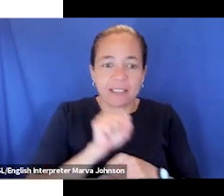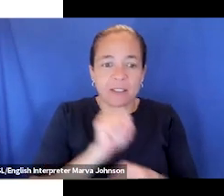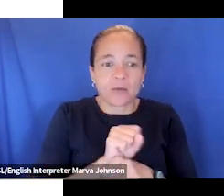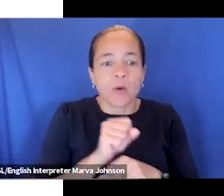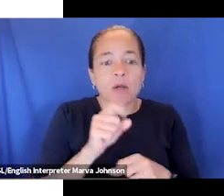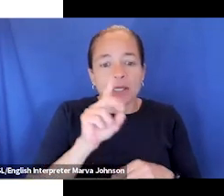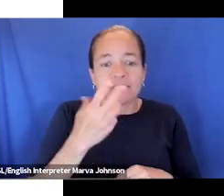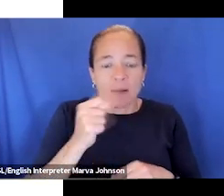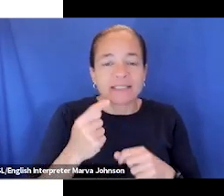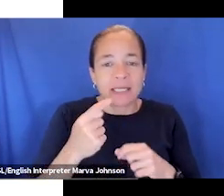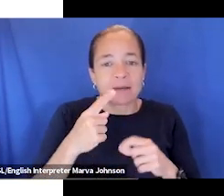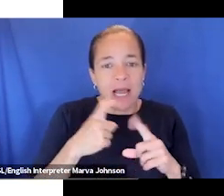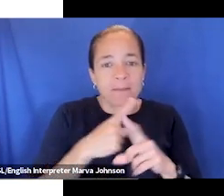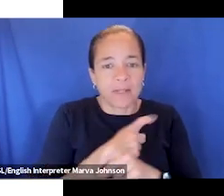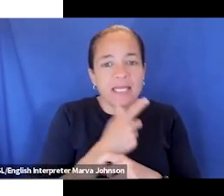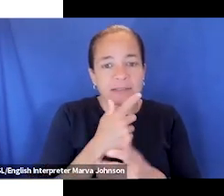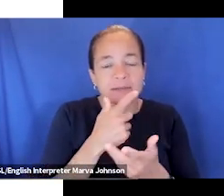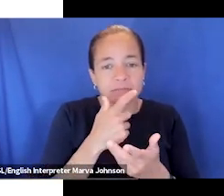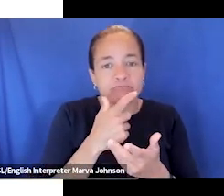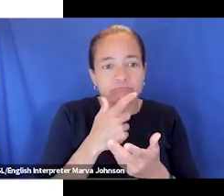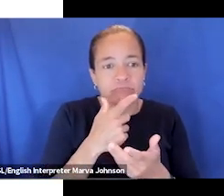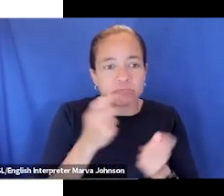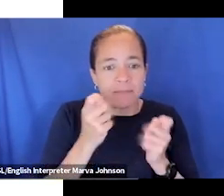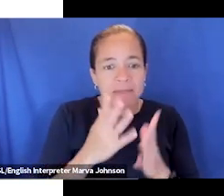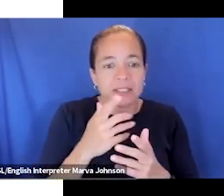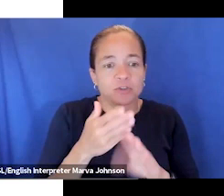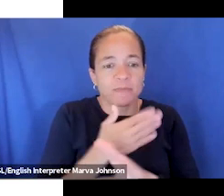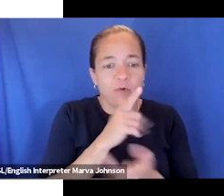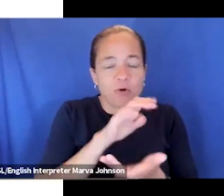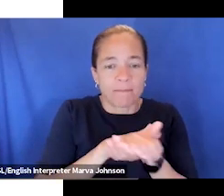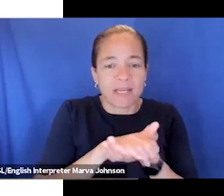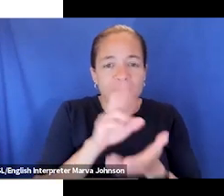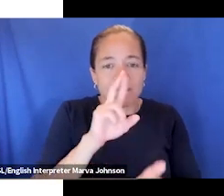in Oklahoma before marrying Bruce. And I misspelled Bruce. My apologies.